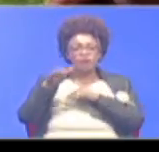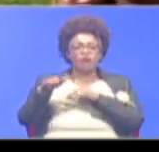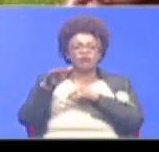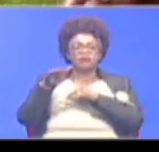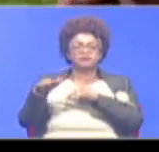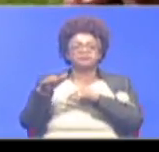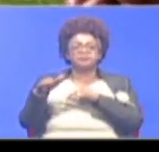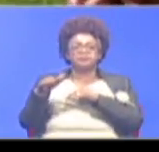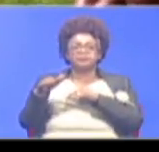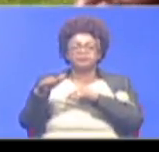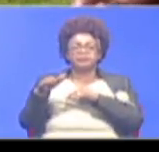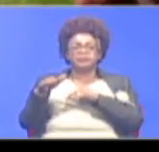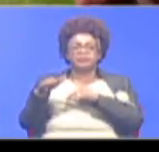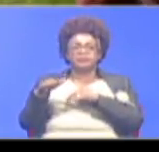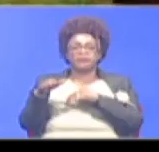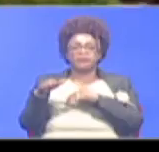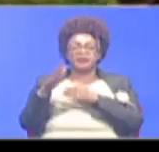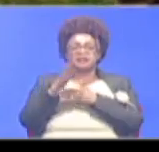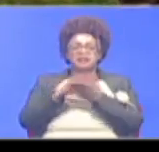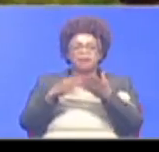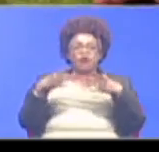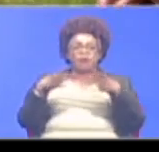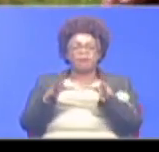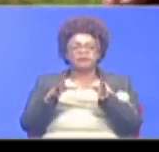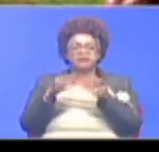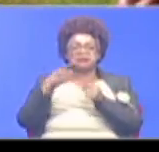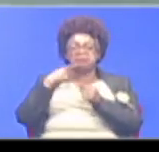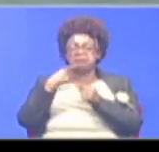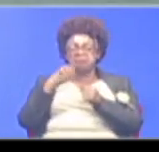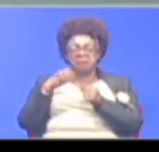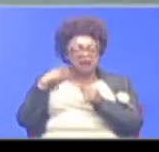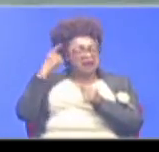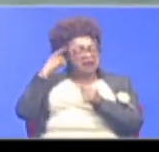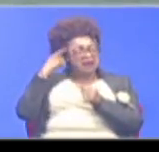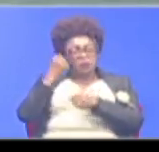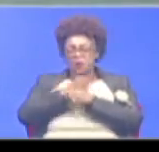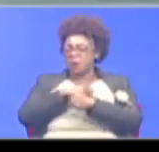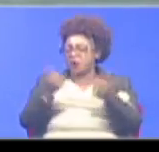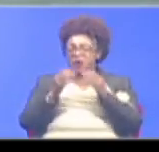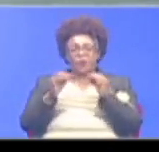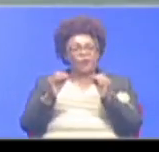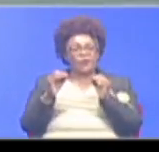I just looking birds. Some community are saying my head is not good.